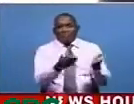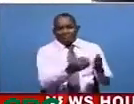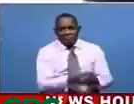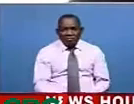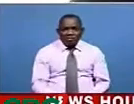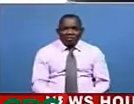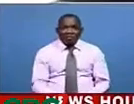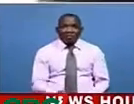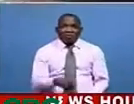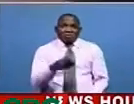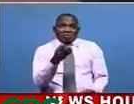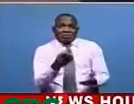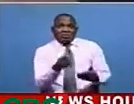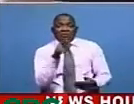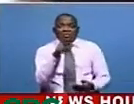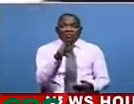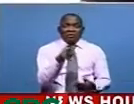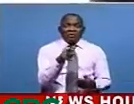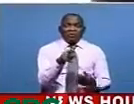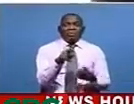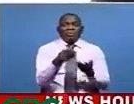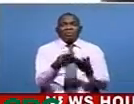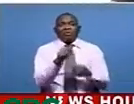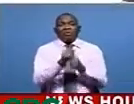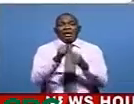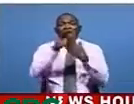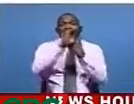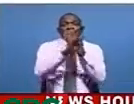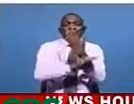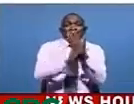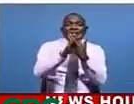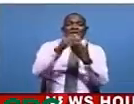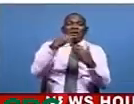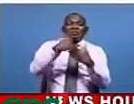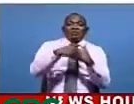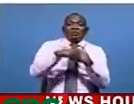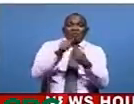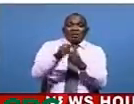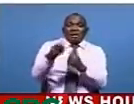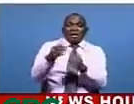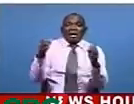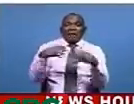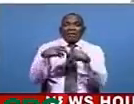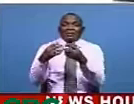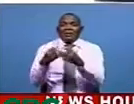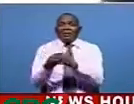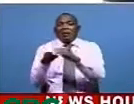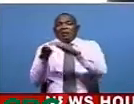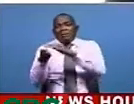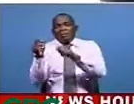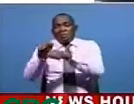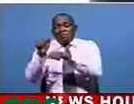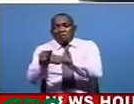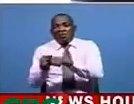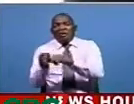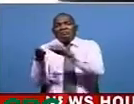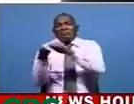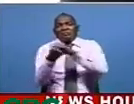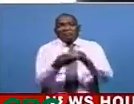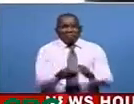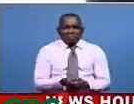leave. If you are a baker, there's an oven, there's everything you need. You go, you work, you leave. You go, you work, you